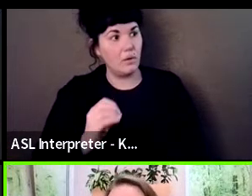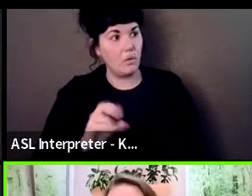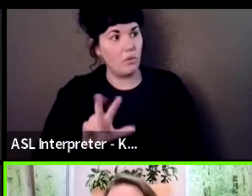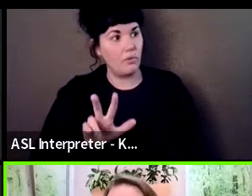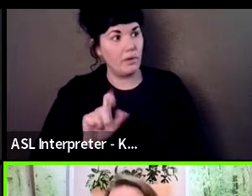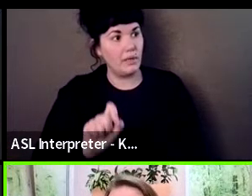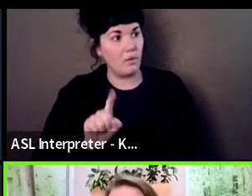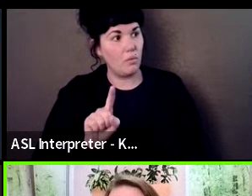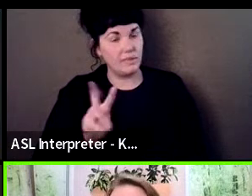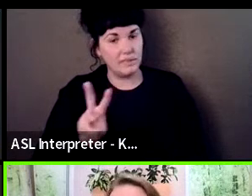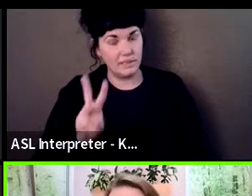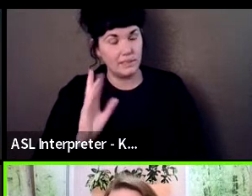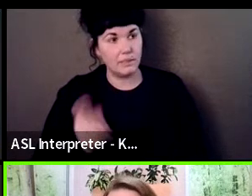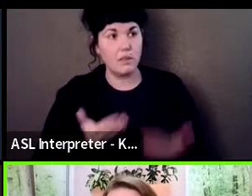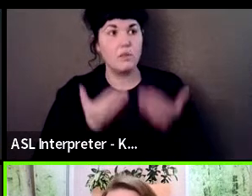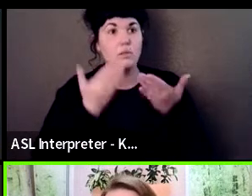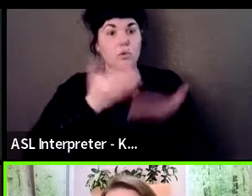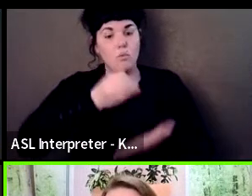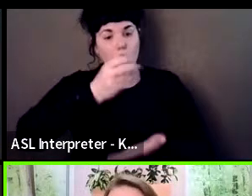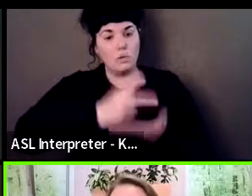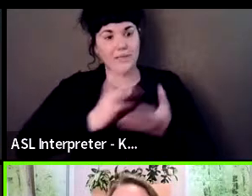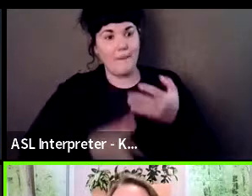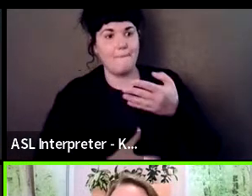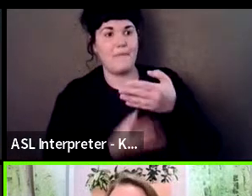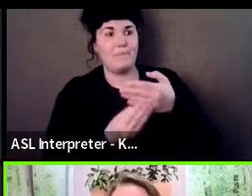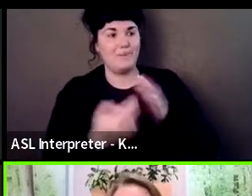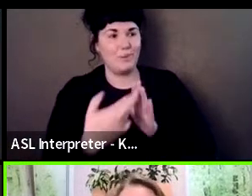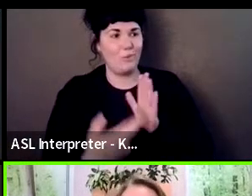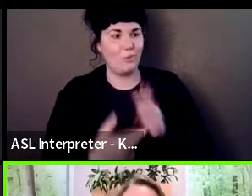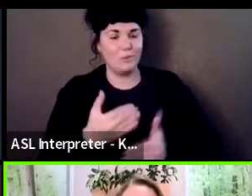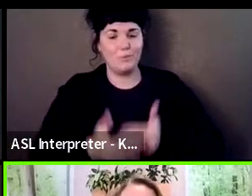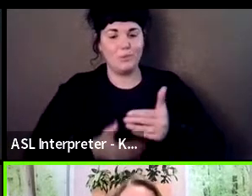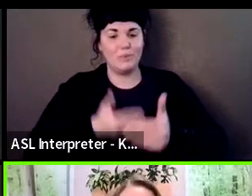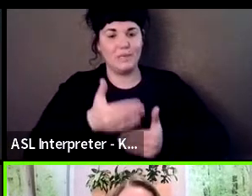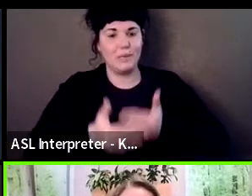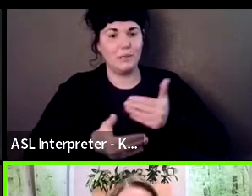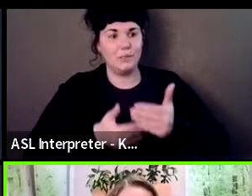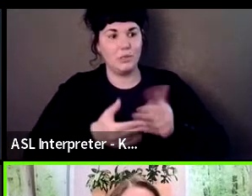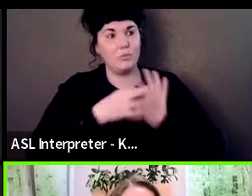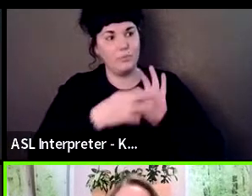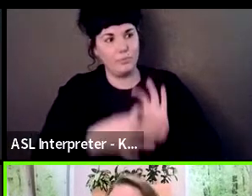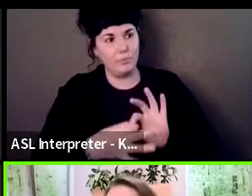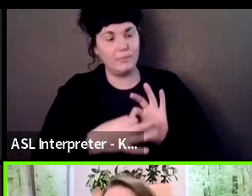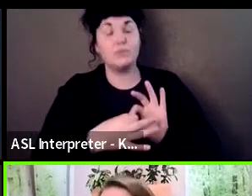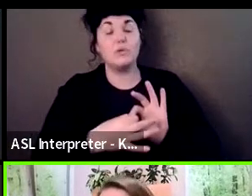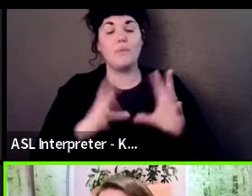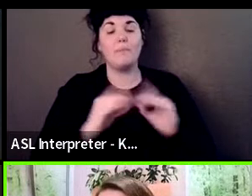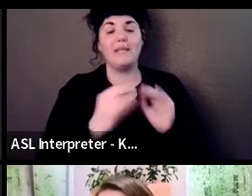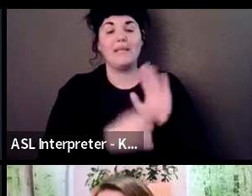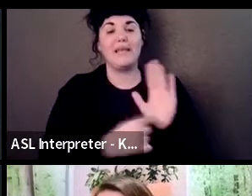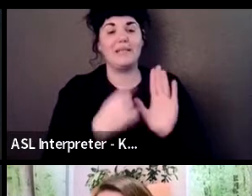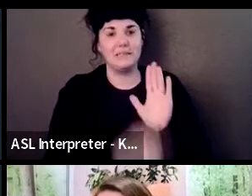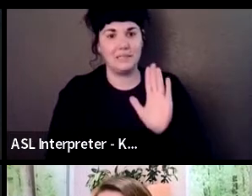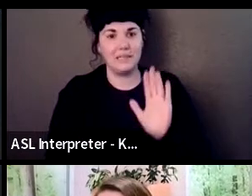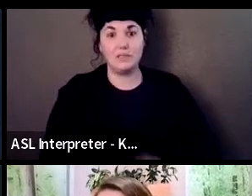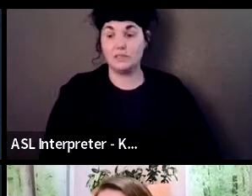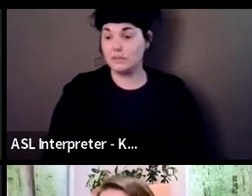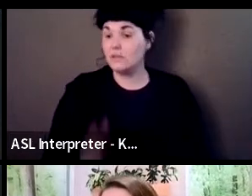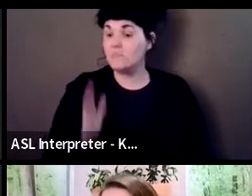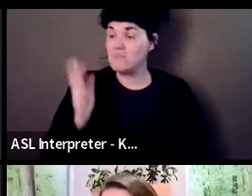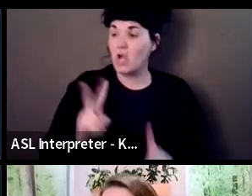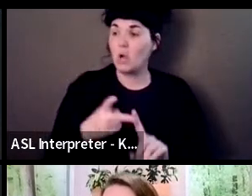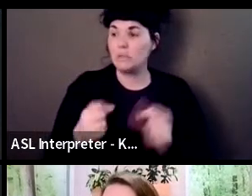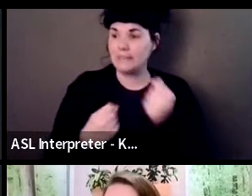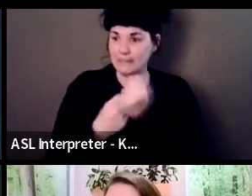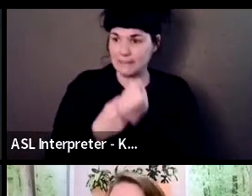2022.03.16, which is the proposed amendments to the rules of procedure with respect to cancellation of meetings. I'll second that.